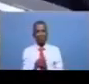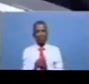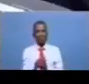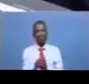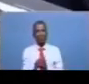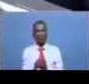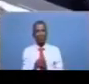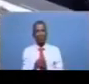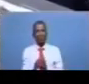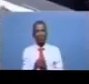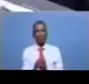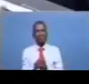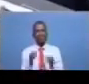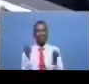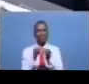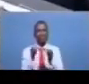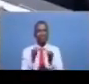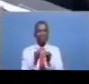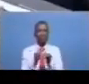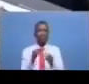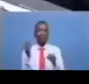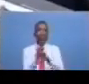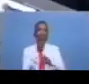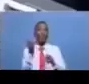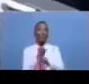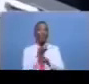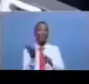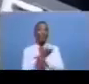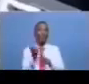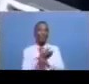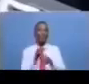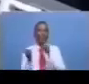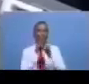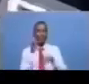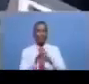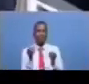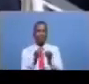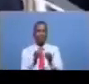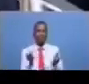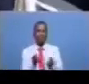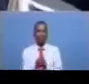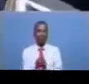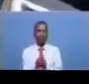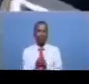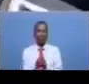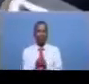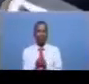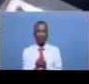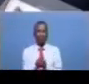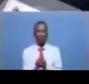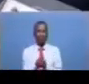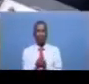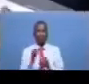and when they have made worse statements than that are even more contemptuous? Because my brother,